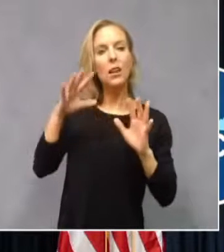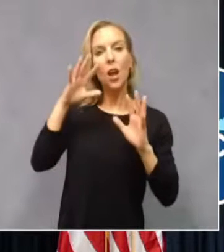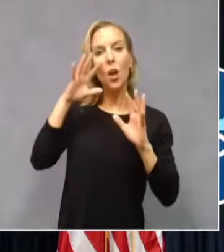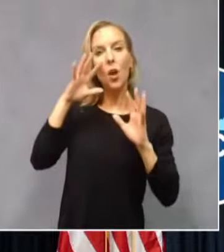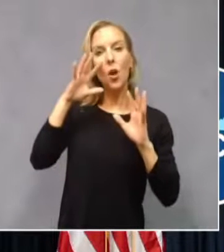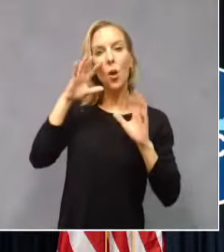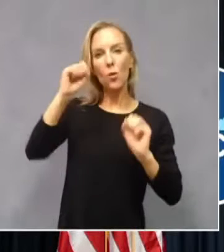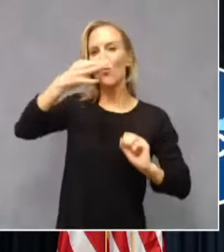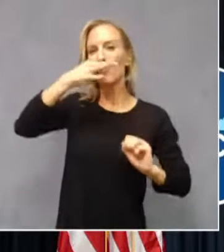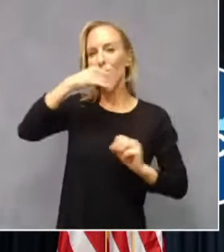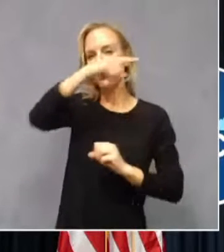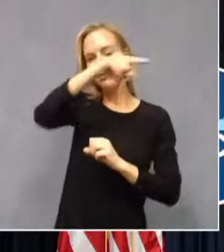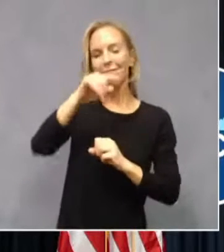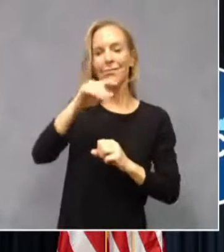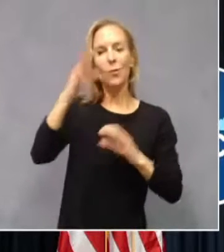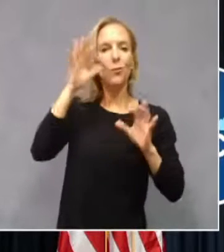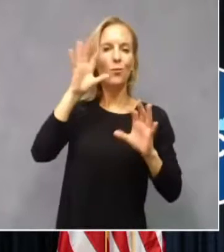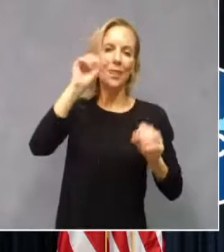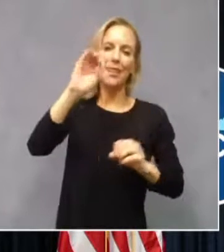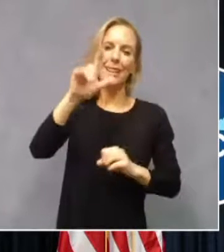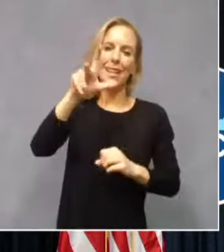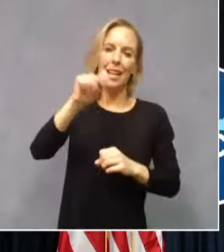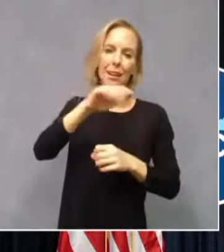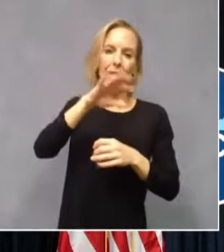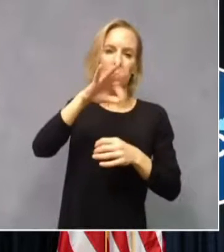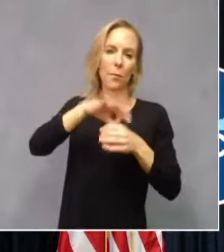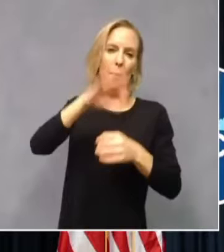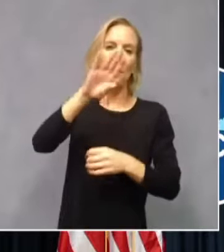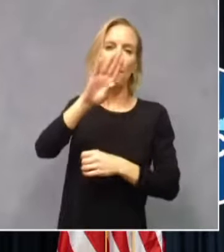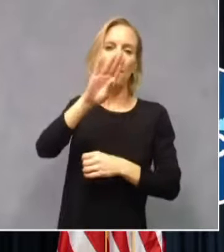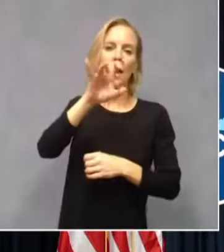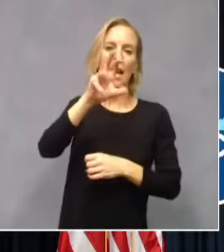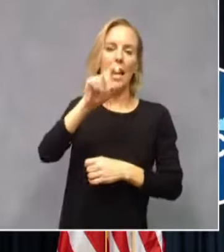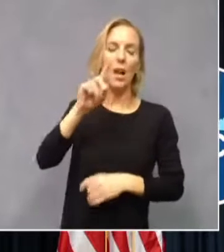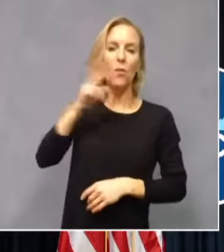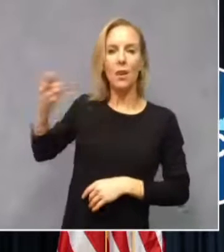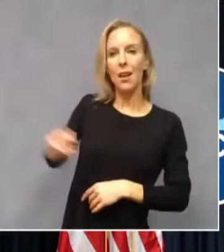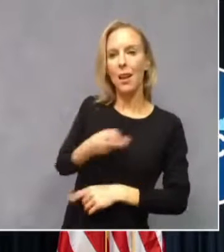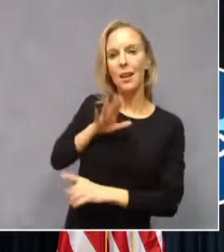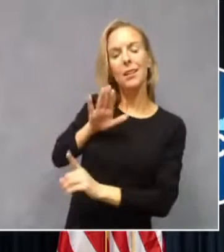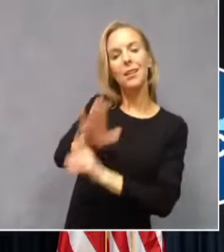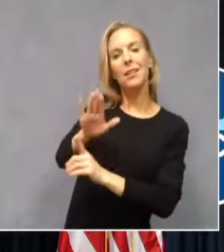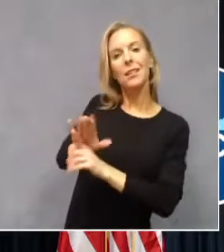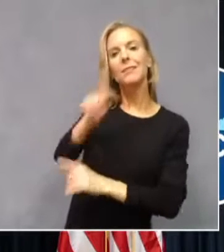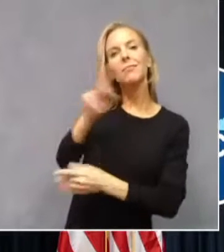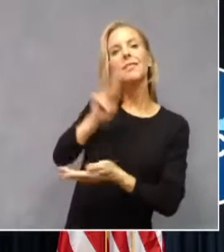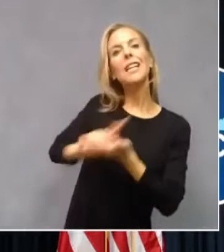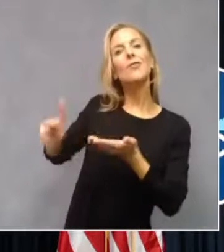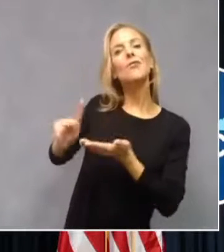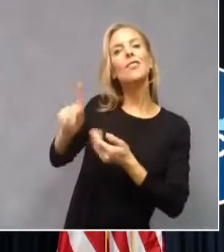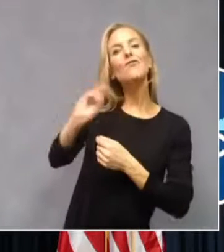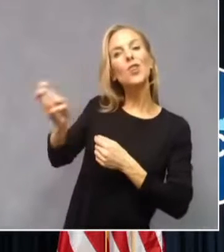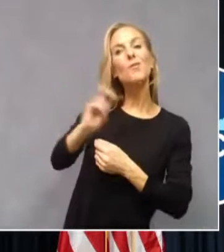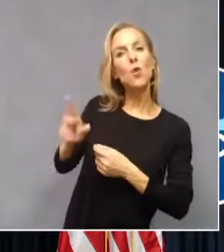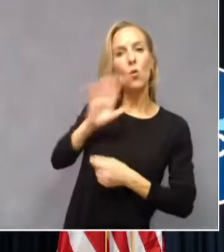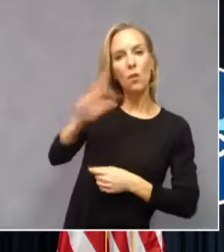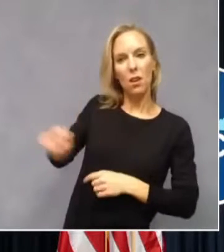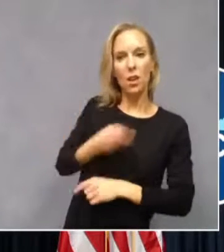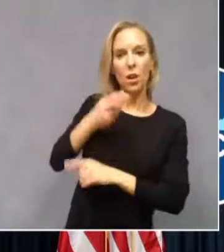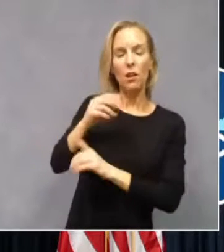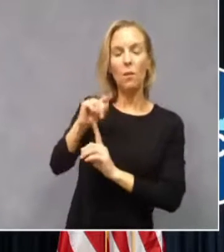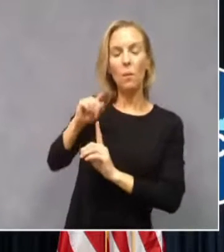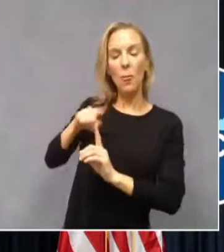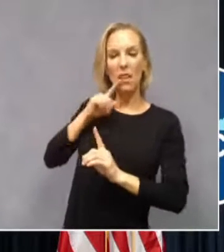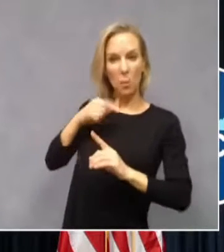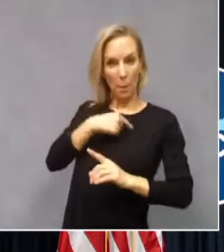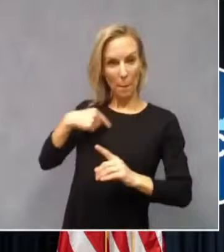will nominate Pete Buttigieg to be his Department of Transportation secretary. How will that impact Kentucky's ability